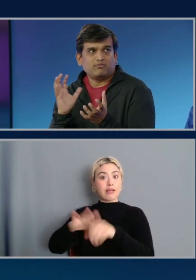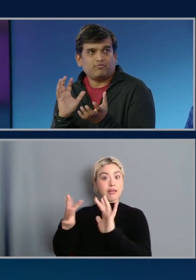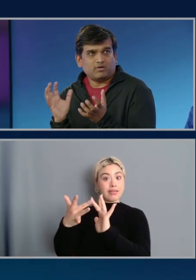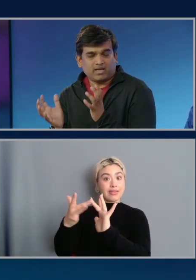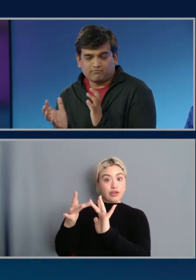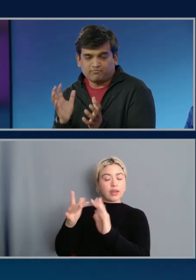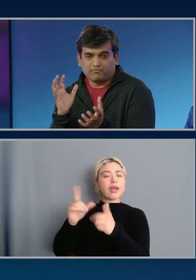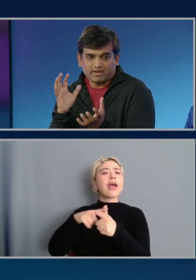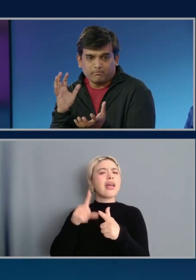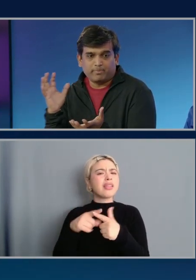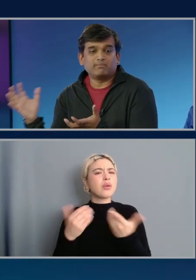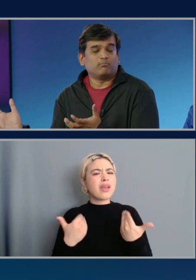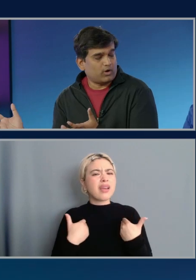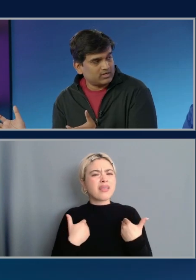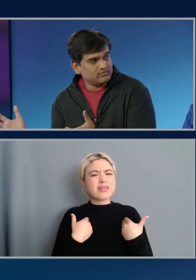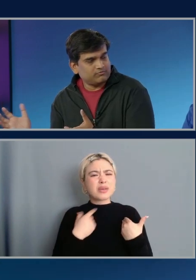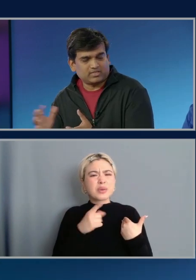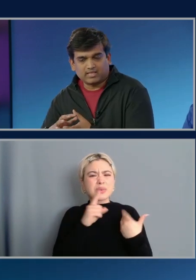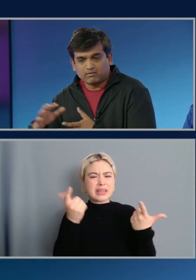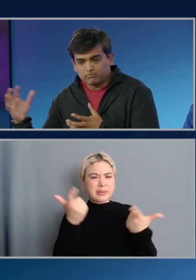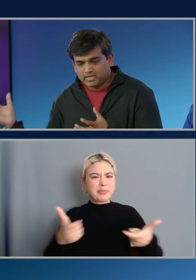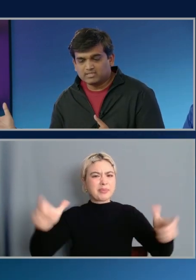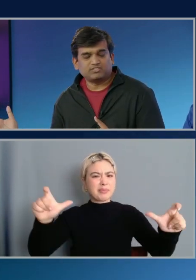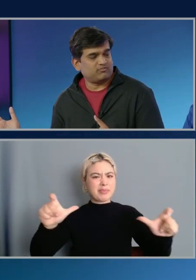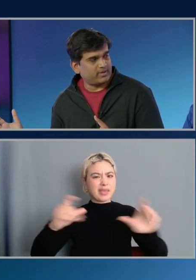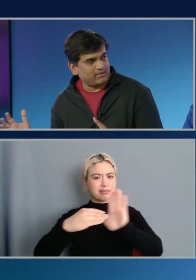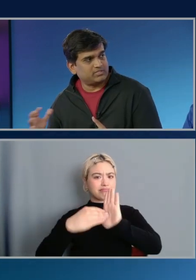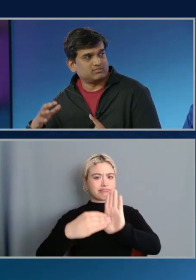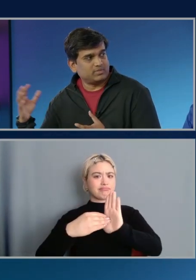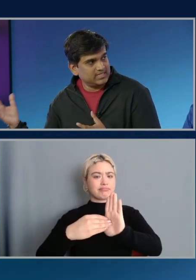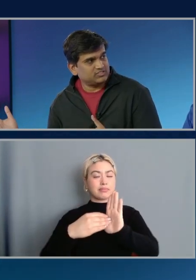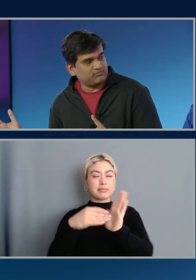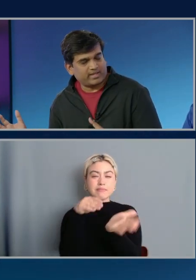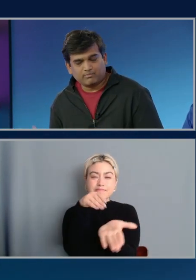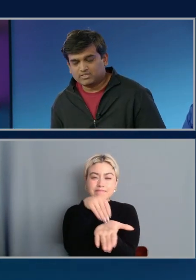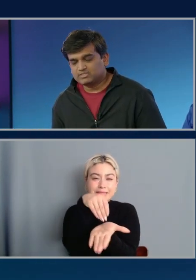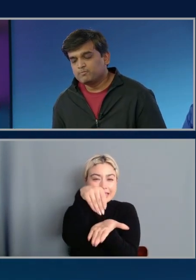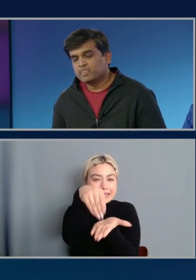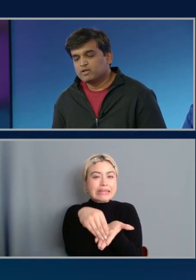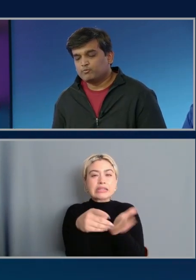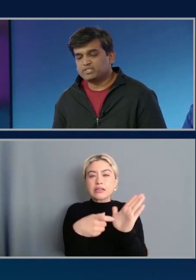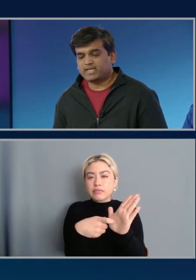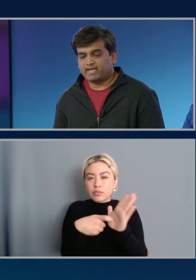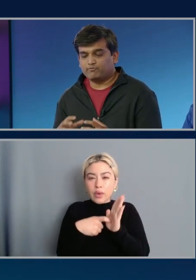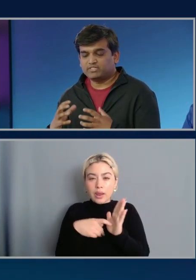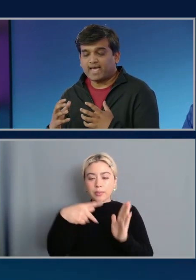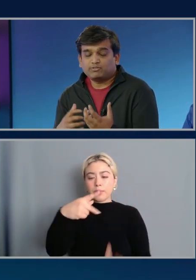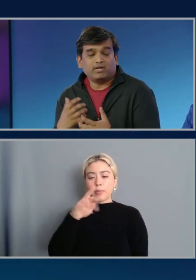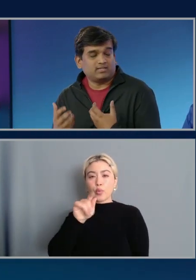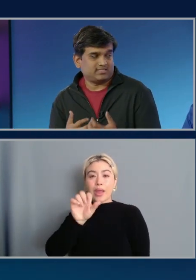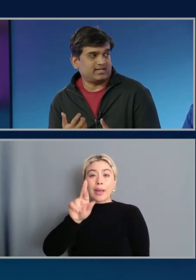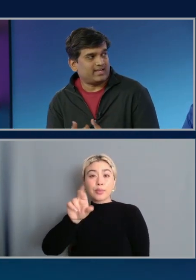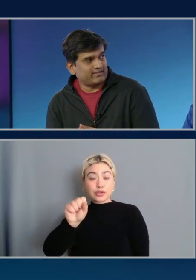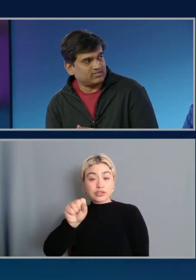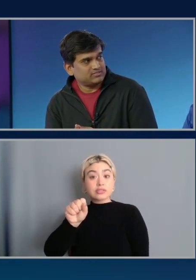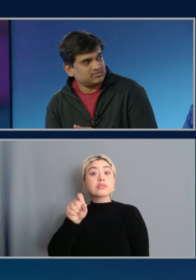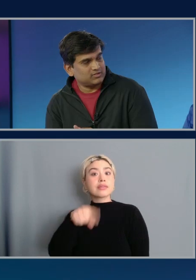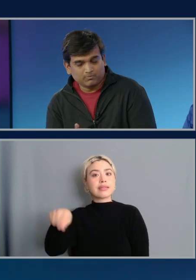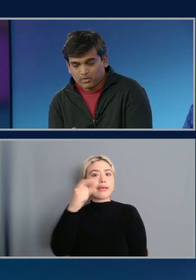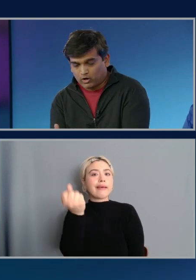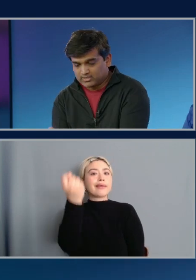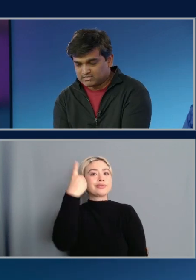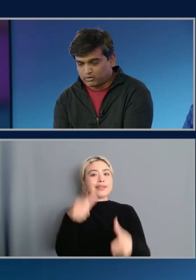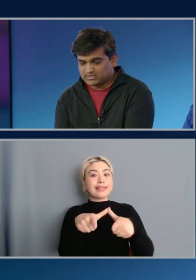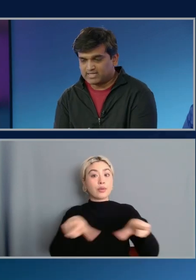very big model with millions of parameters and billions of parameters, which actually understand language.